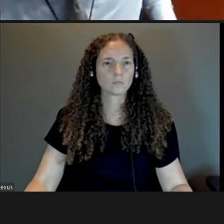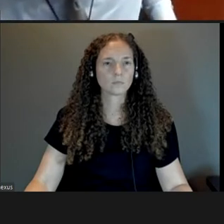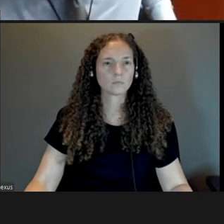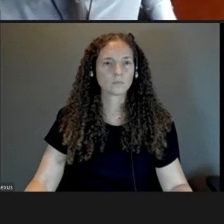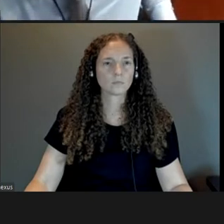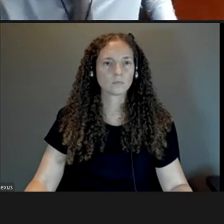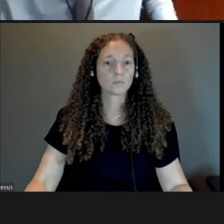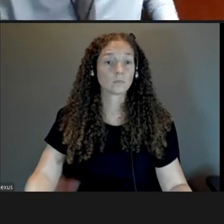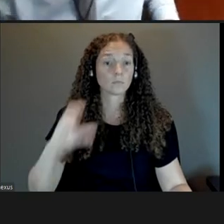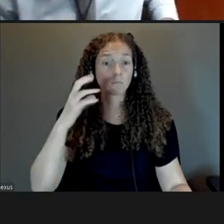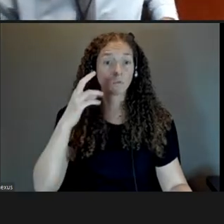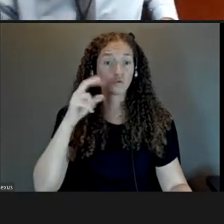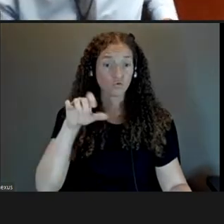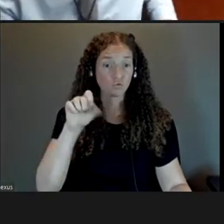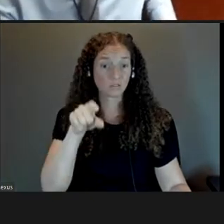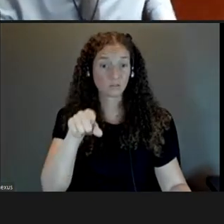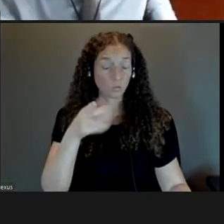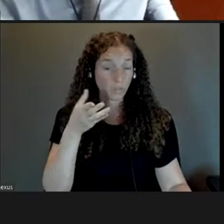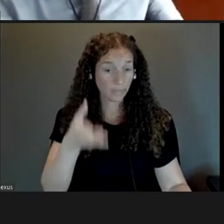Chris, are you there?